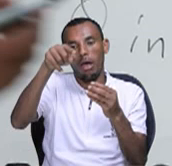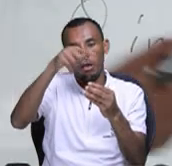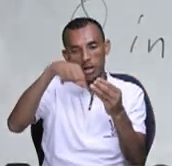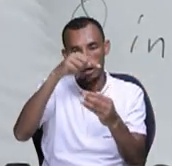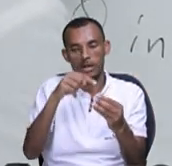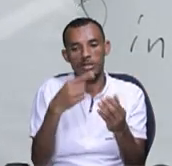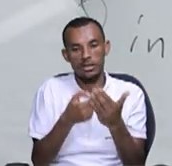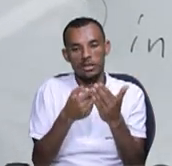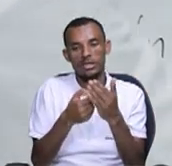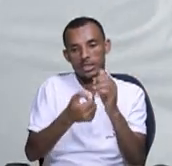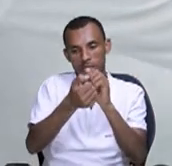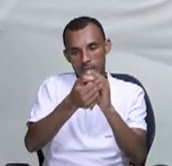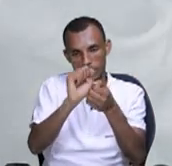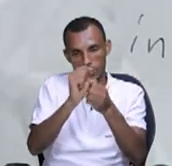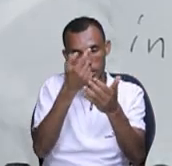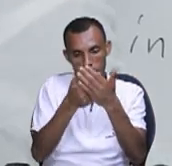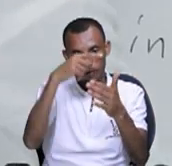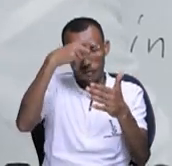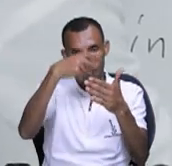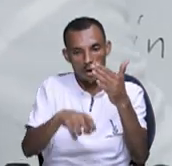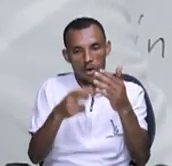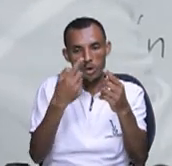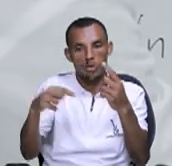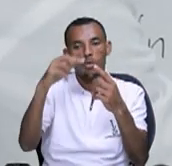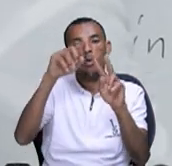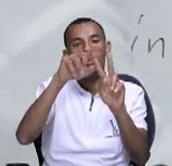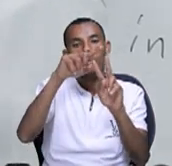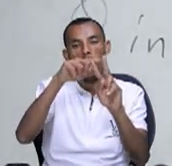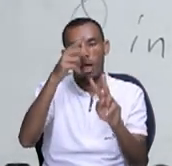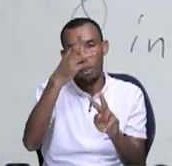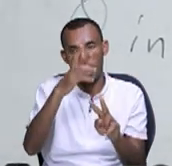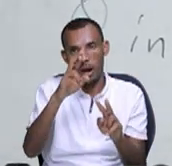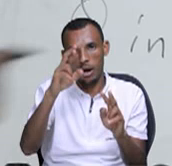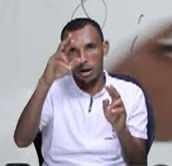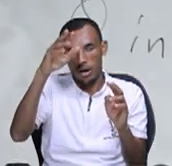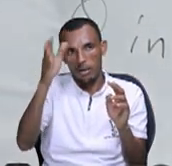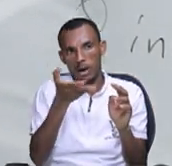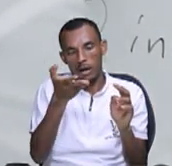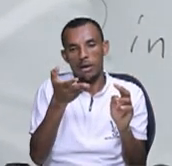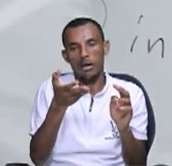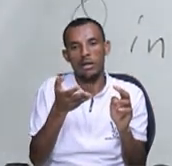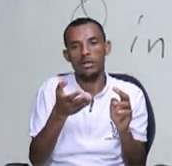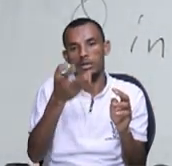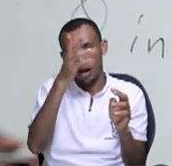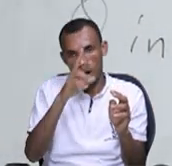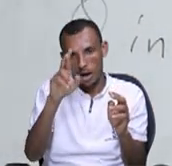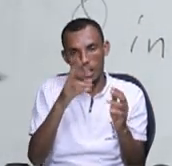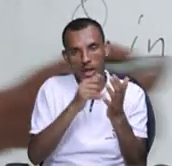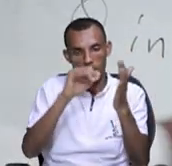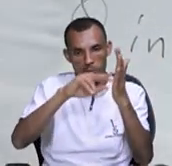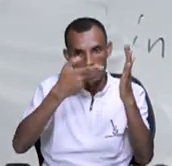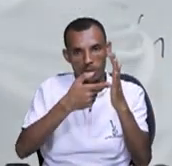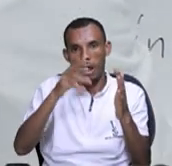Here, substitute this value, 2 pi r divided by the radius r. This